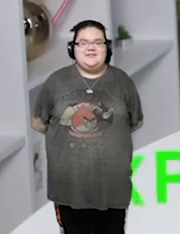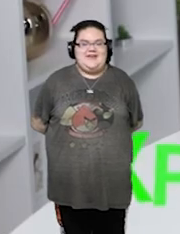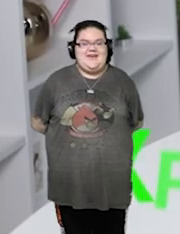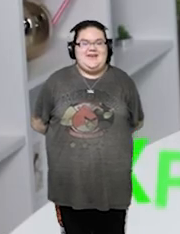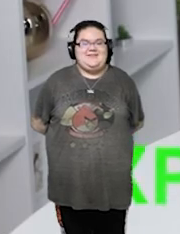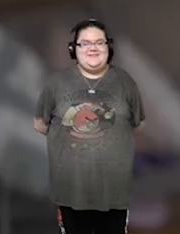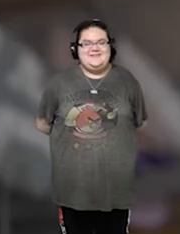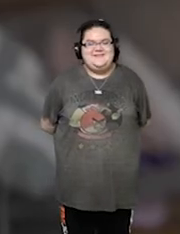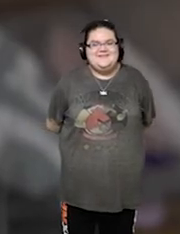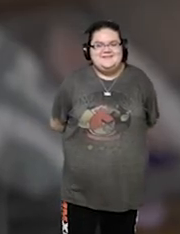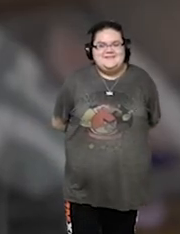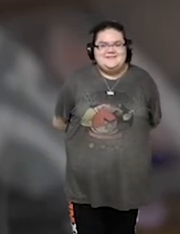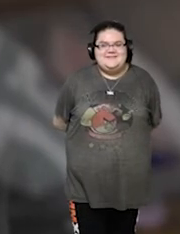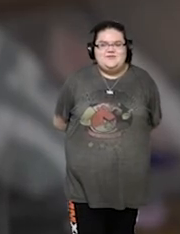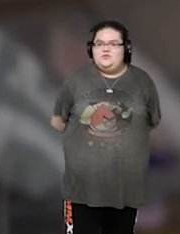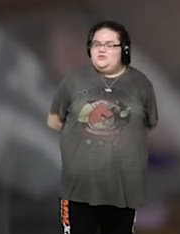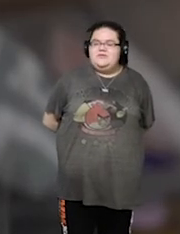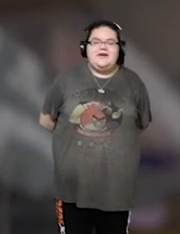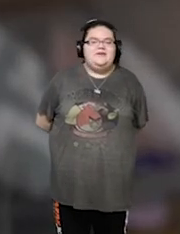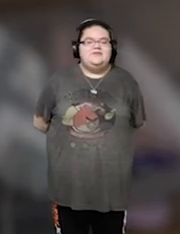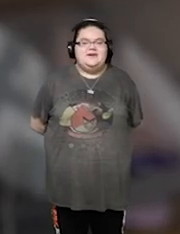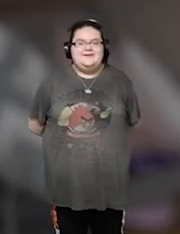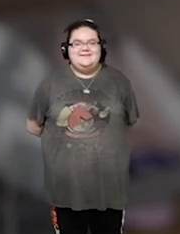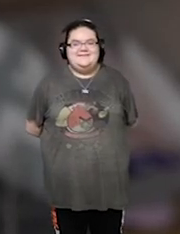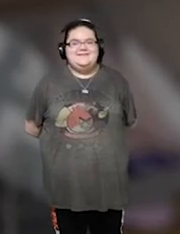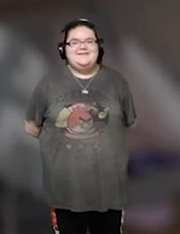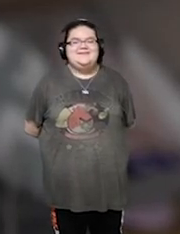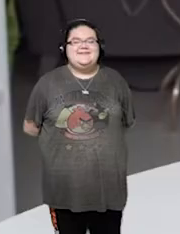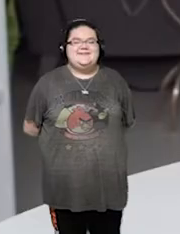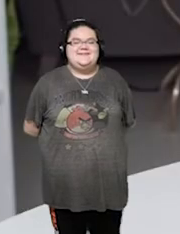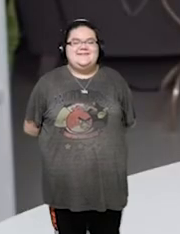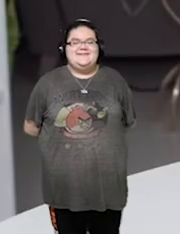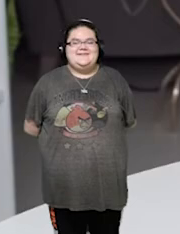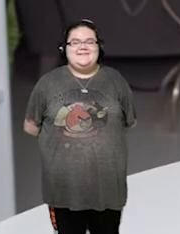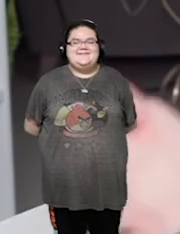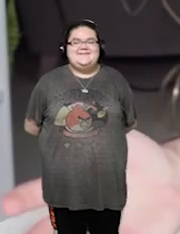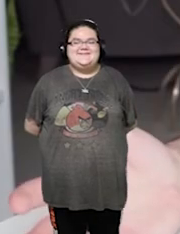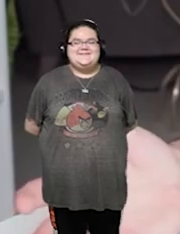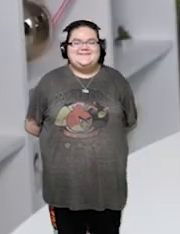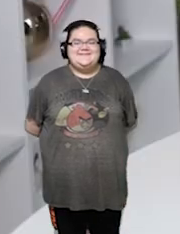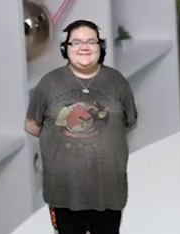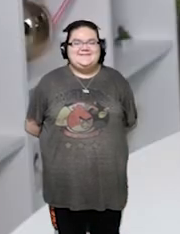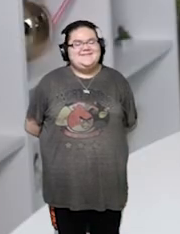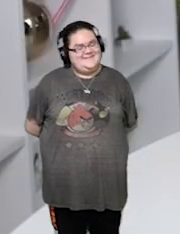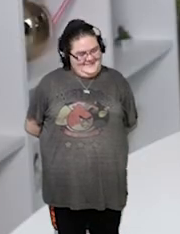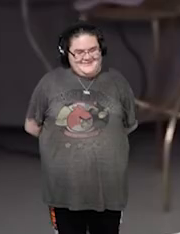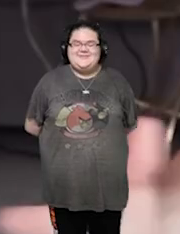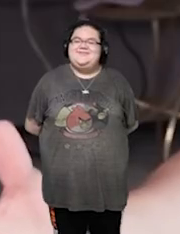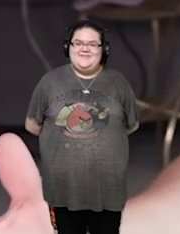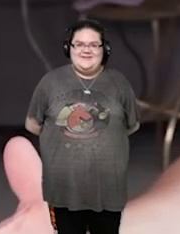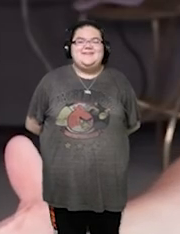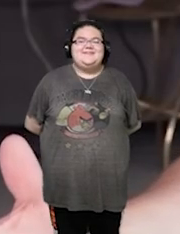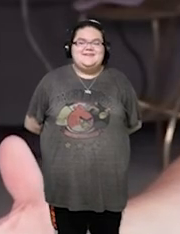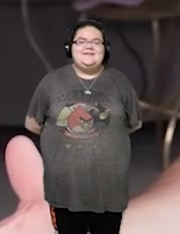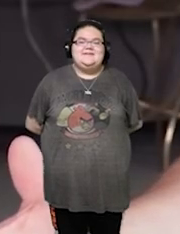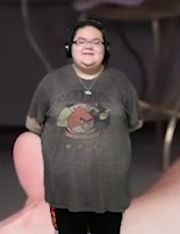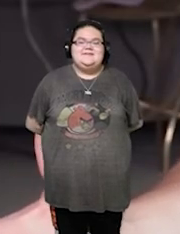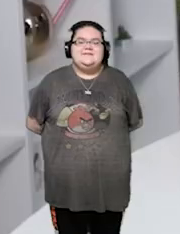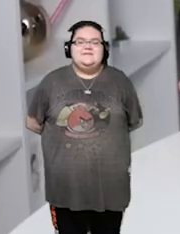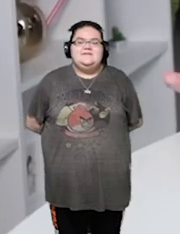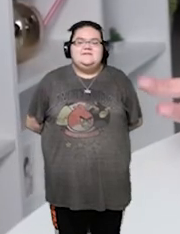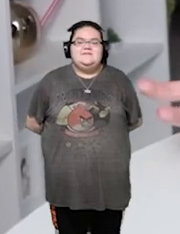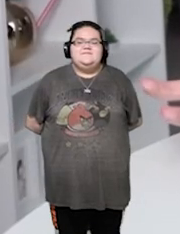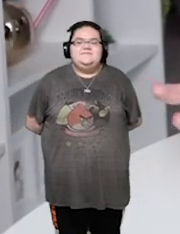versus expensive. Yes. Con and Kirsty behind the camera going away. Okay. He's on shopping and found a bunch of items that are cheap, some that are expensive. And I have to compare